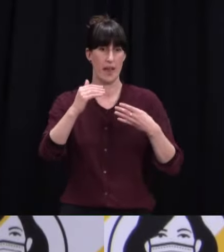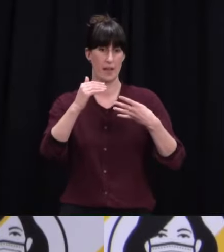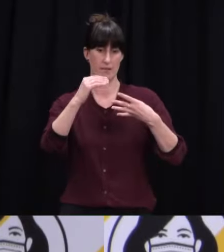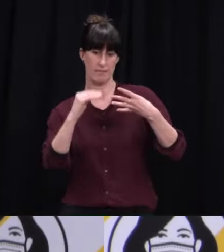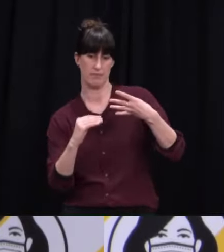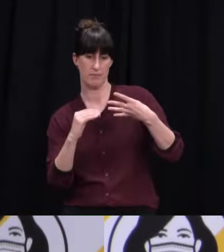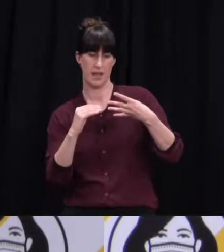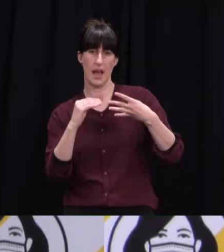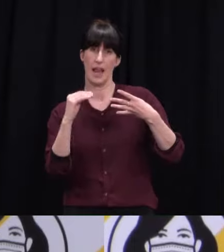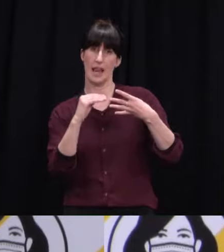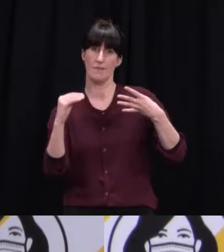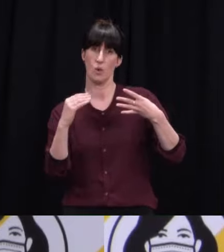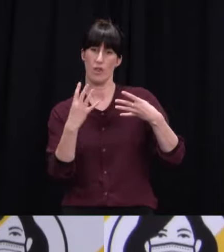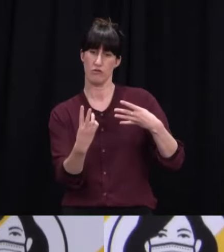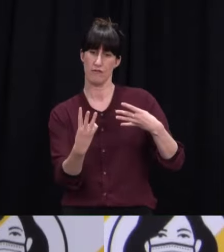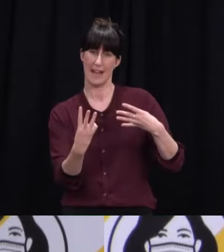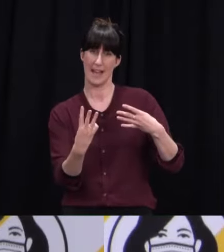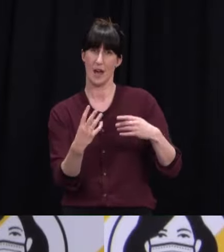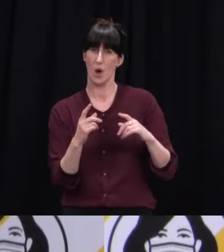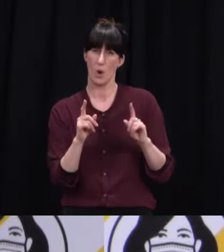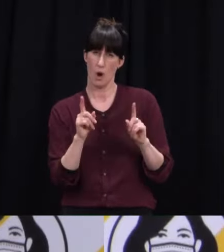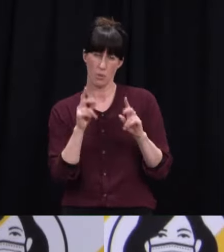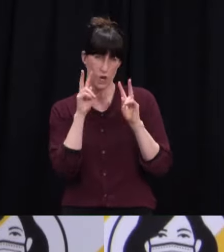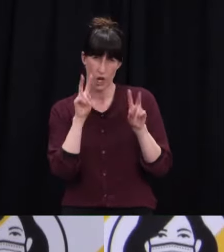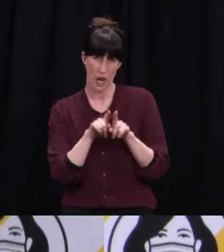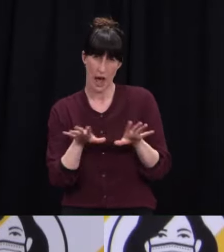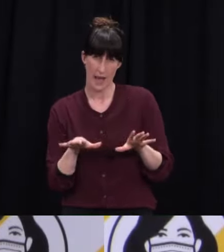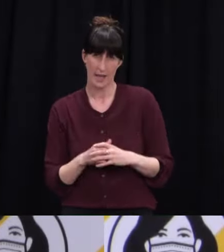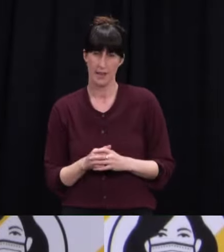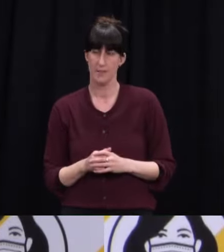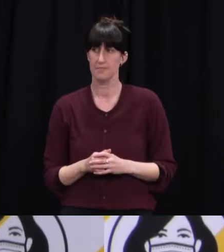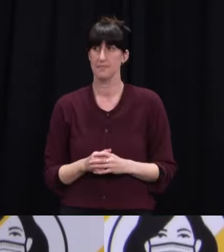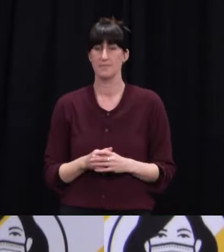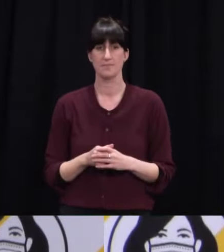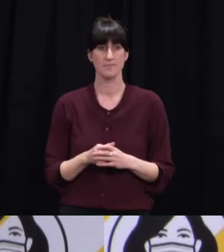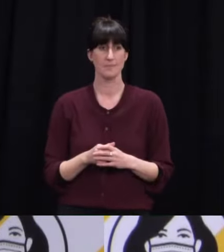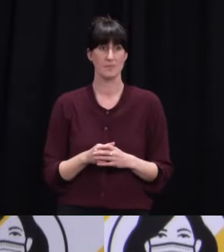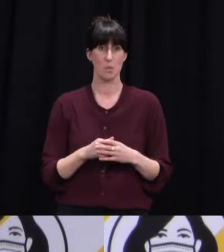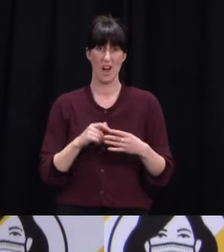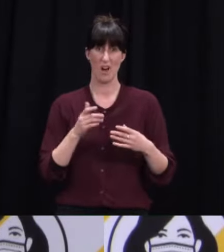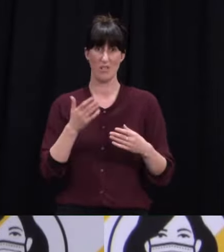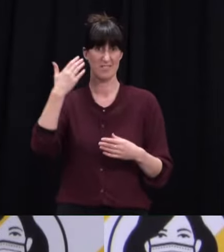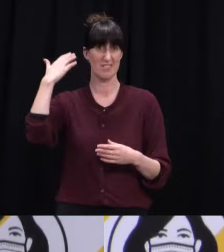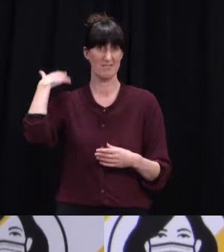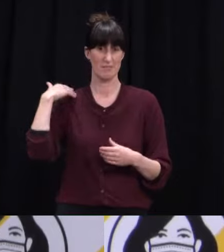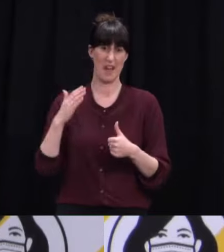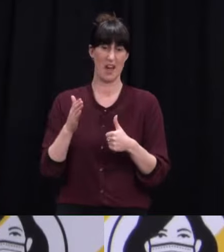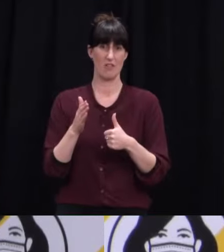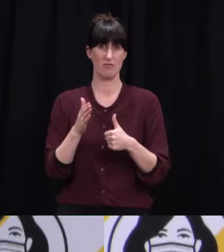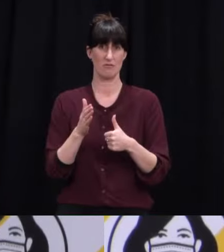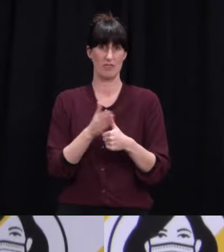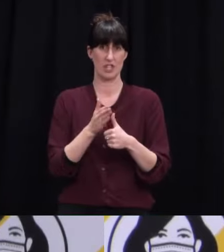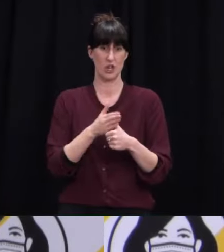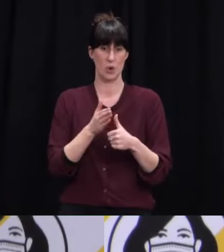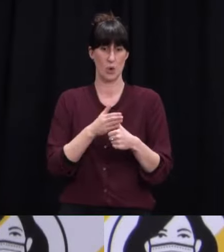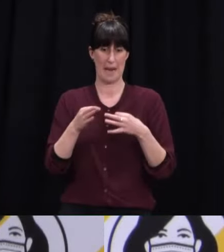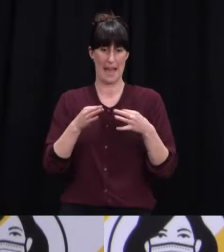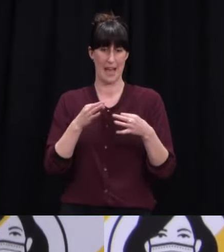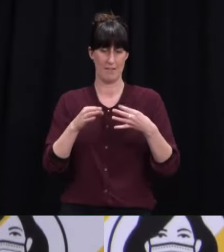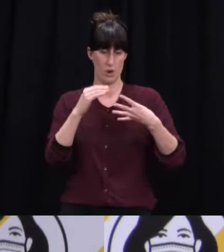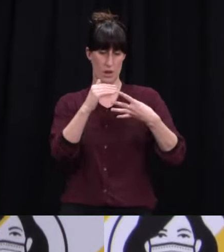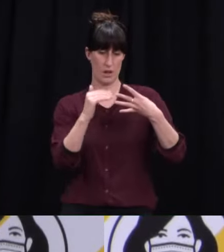less restrictive than it has been in the past? The alert level framework still remains the overall guide that we work to. Of course, from time to time there are the odd tweak